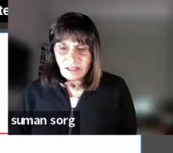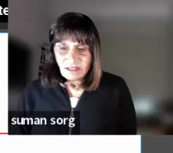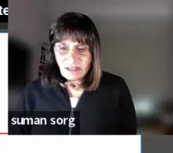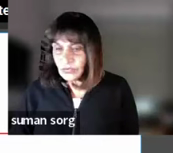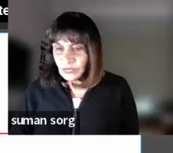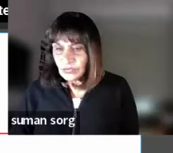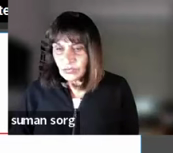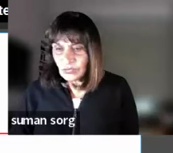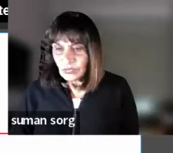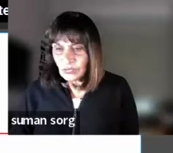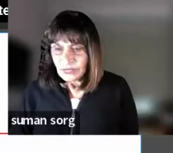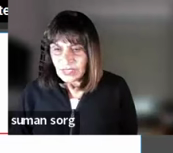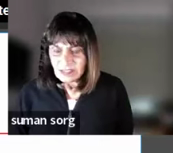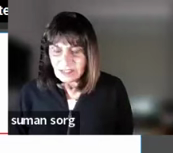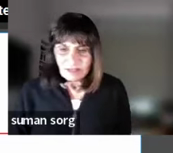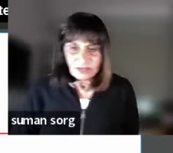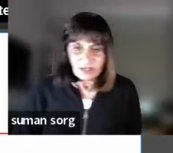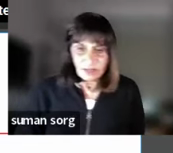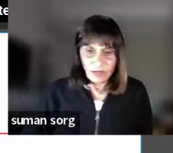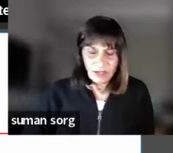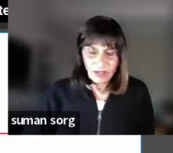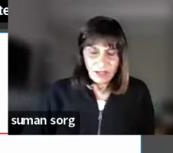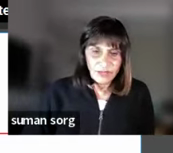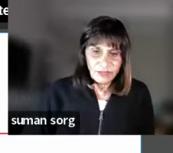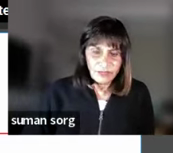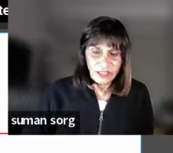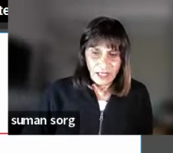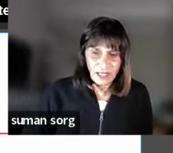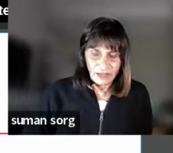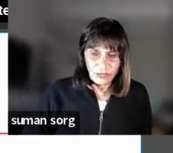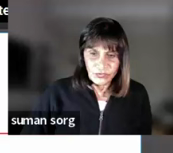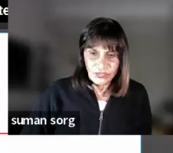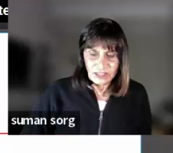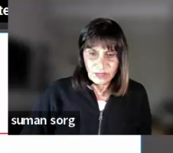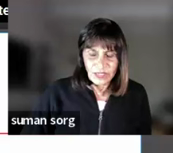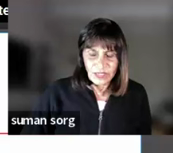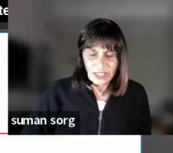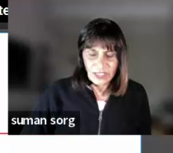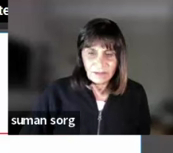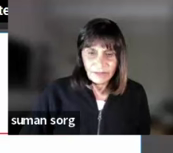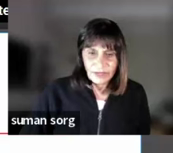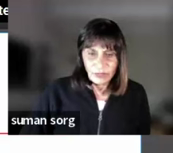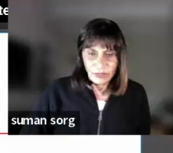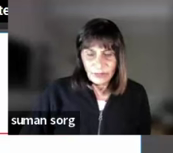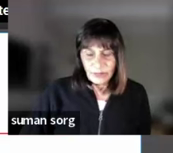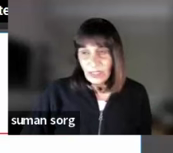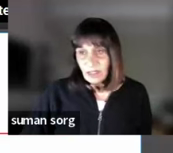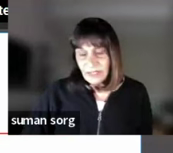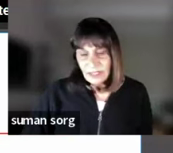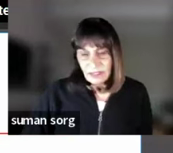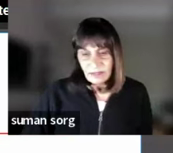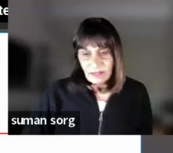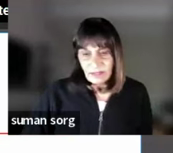not, open to residents to come out, but we can use that space